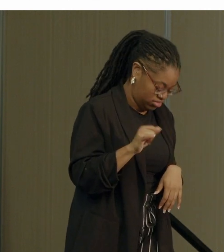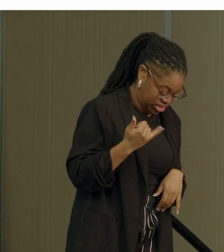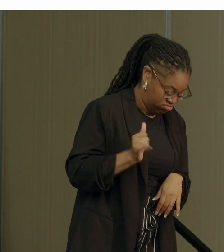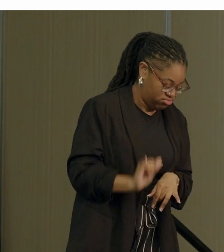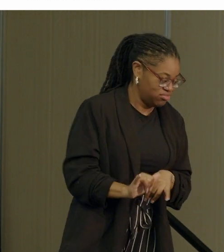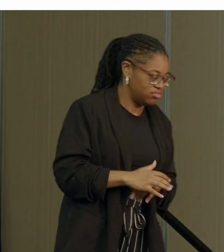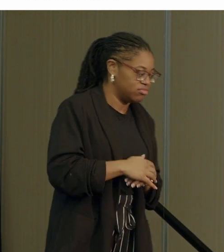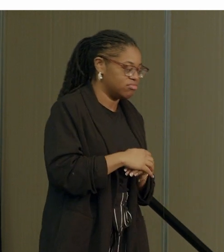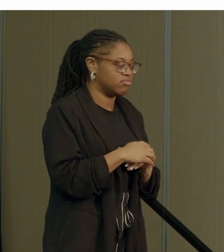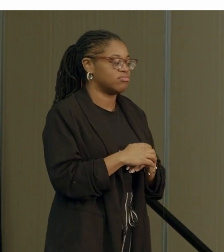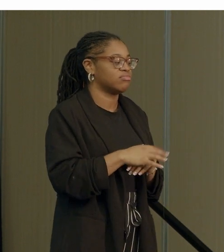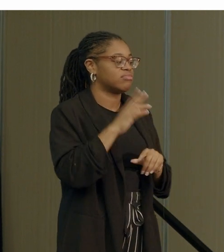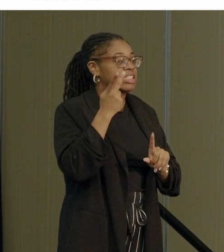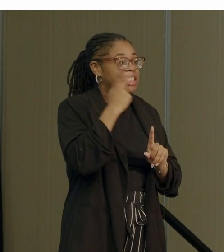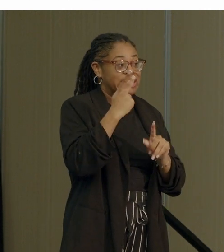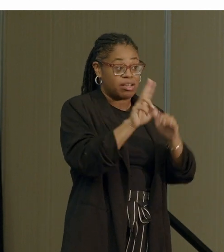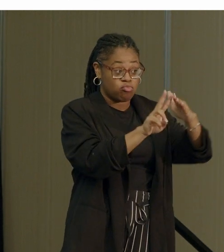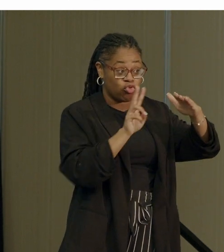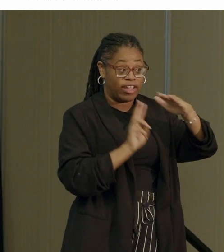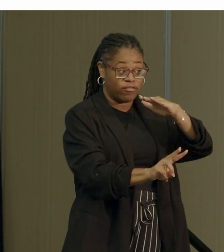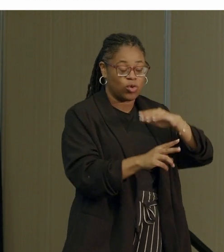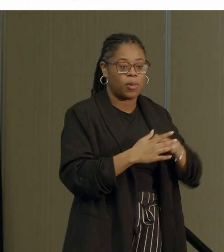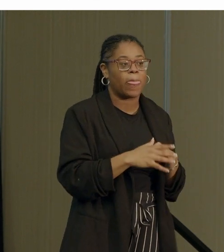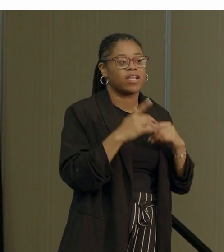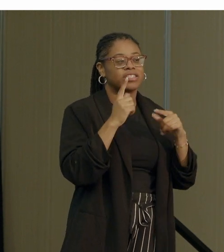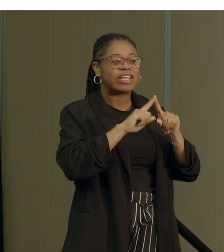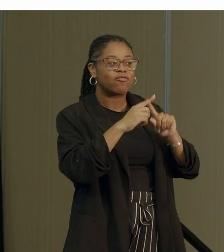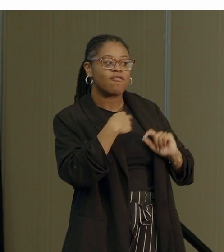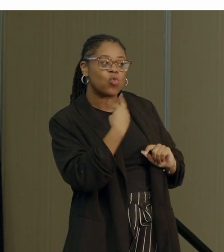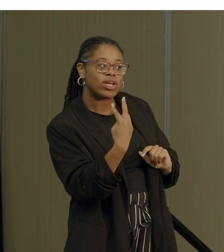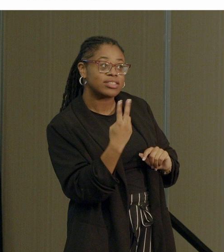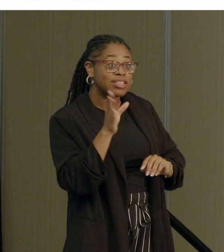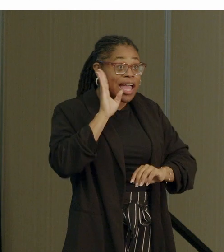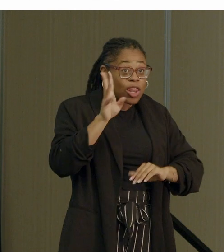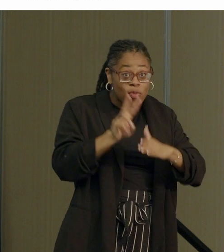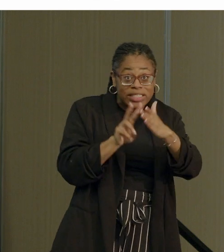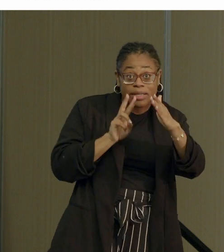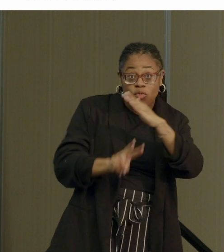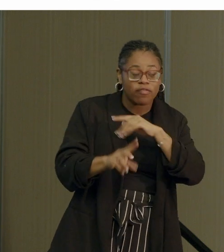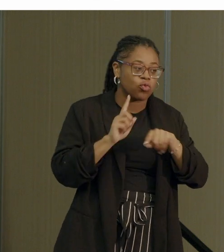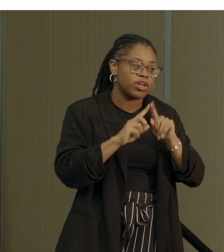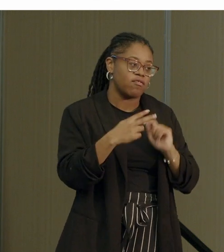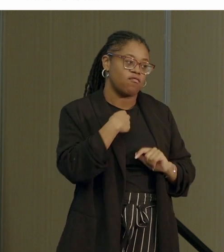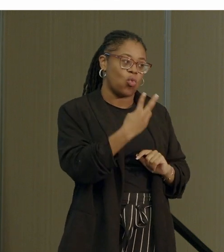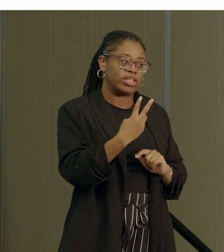Here you Hi, this is a preview. Trying different voices. Hi, this is a preview.